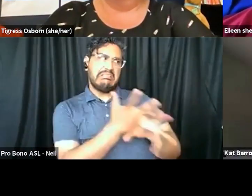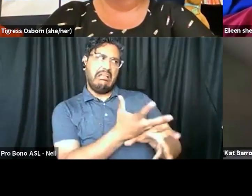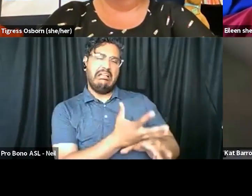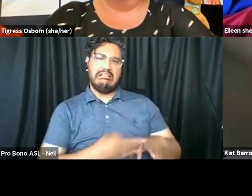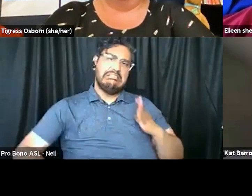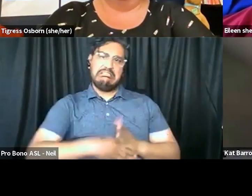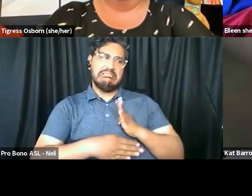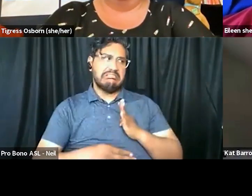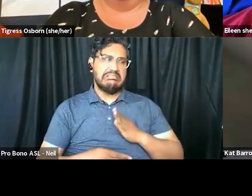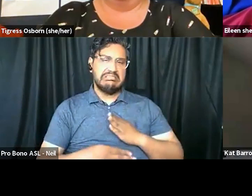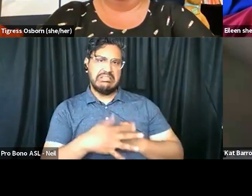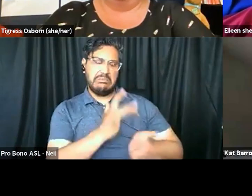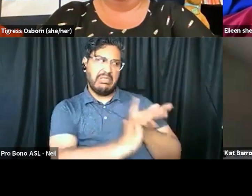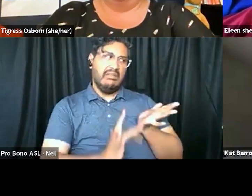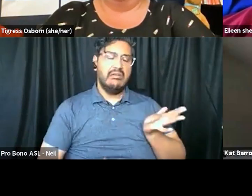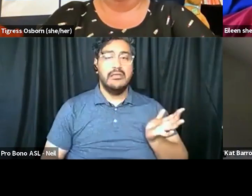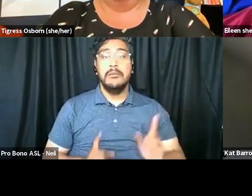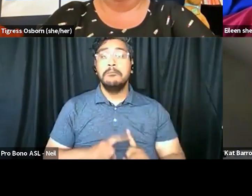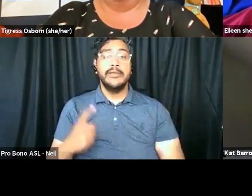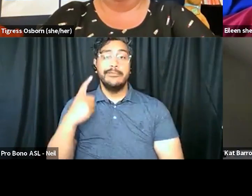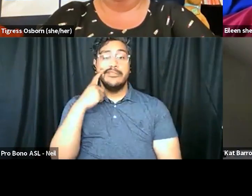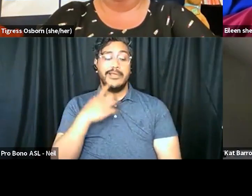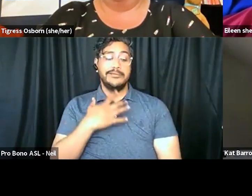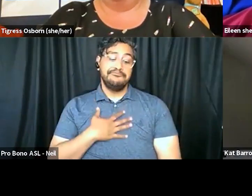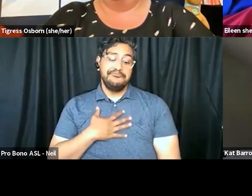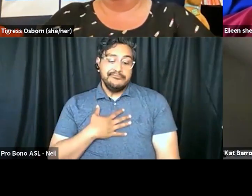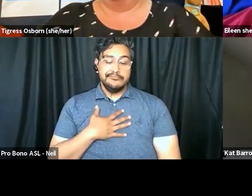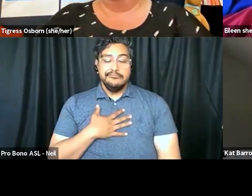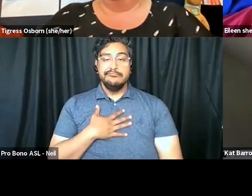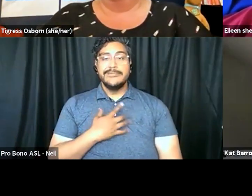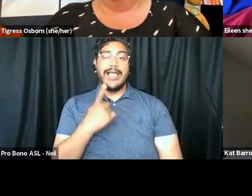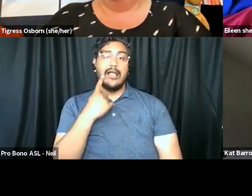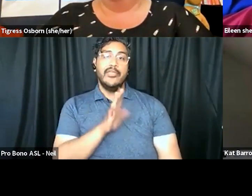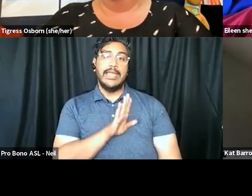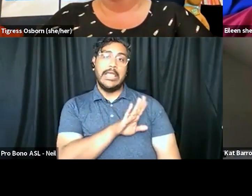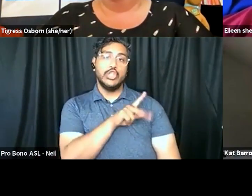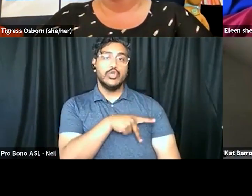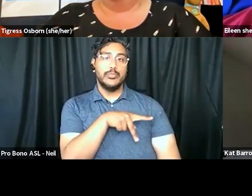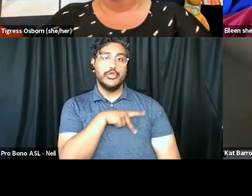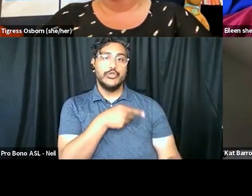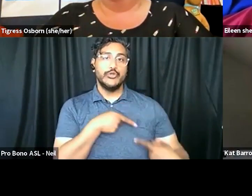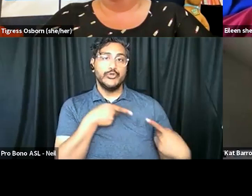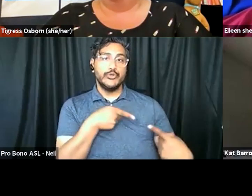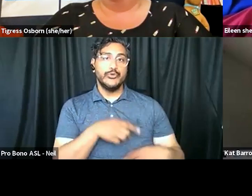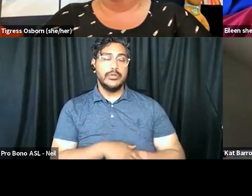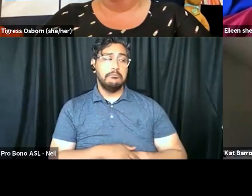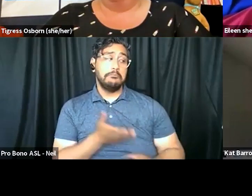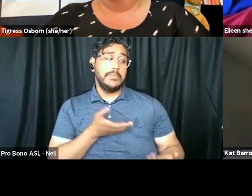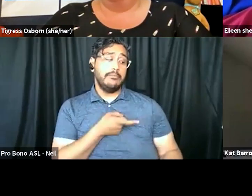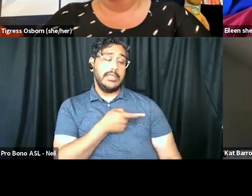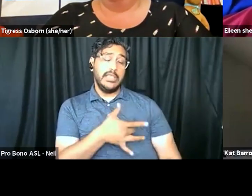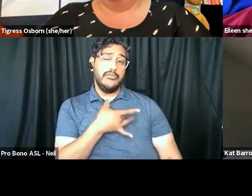mean. But then I thought instead of spite, I'd consider his personal plight. A man might feel betrayed or